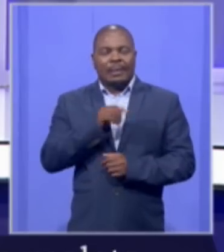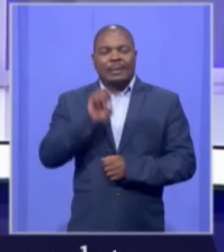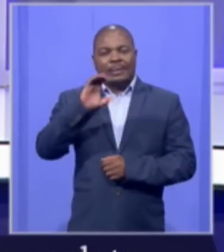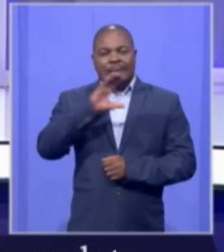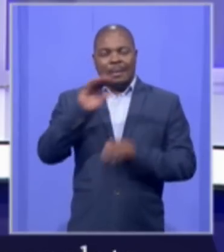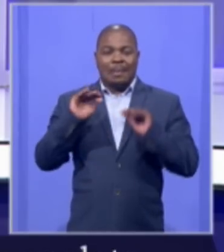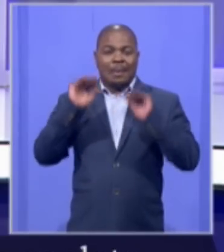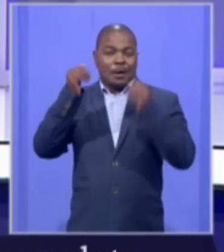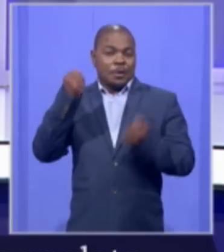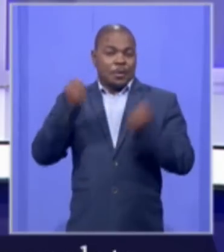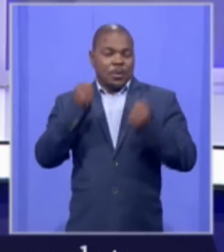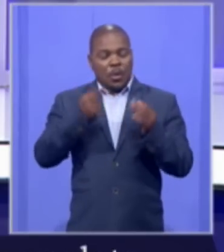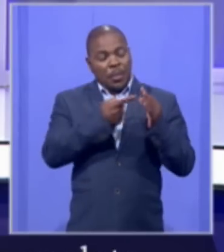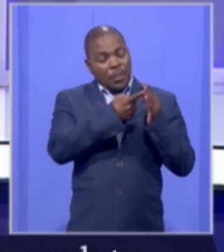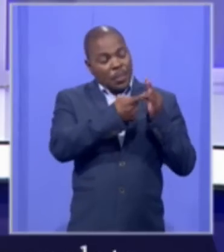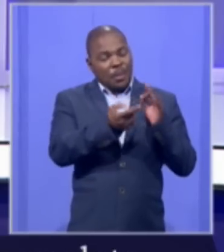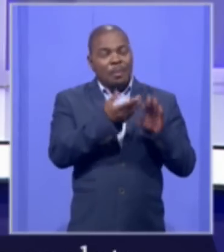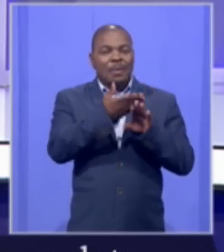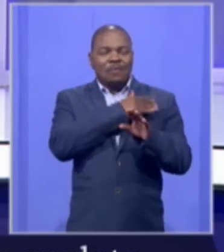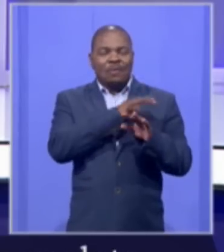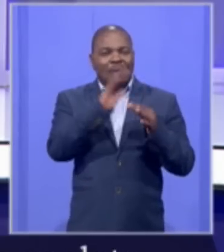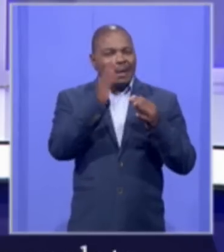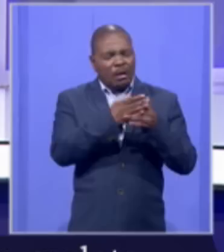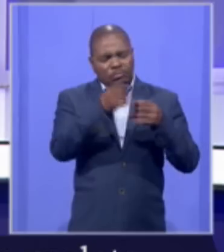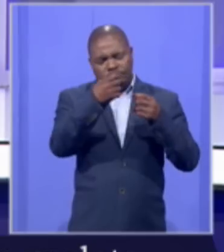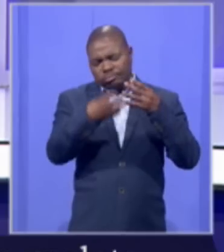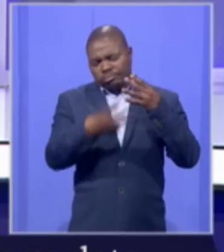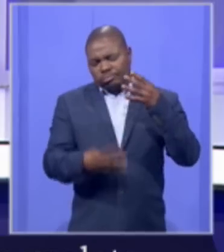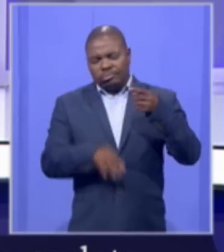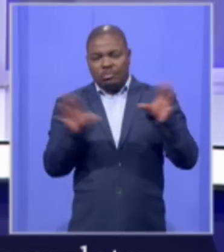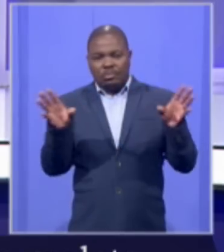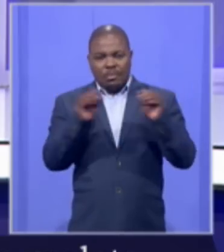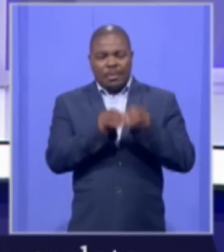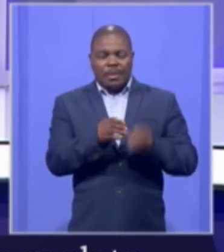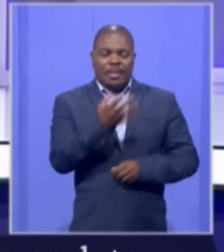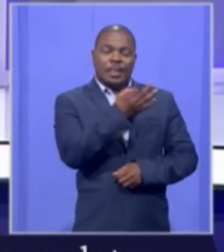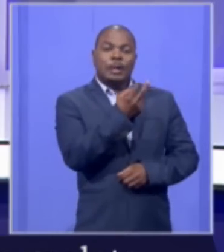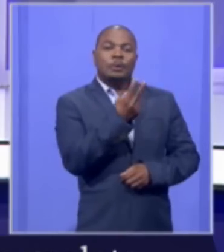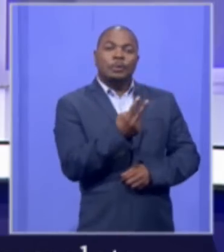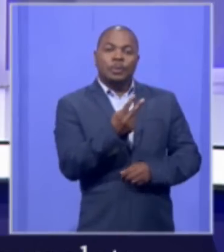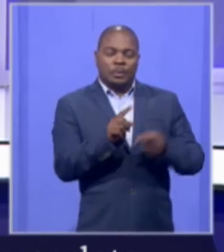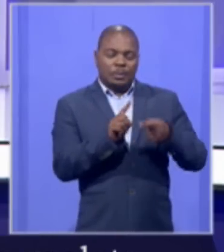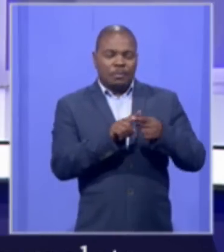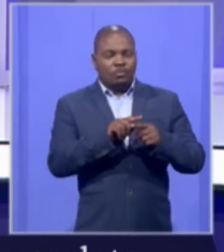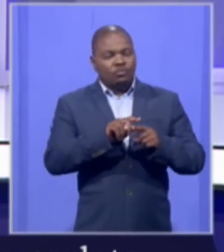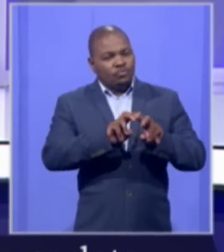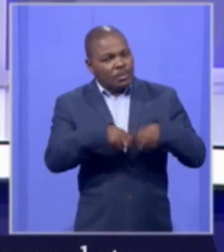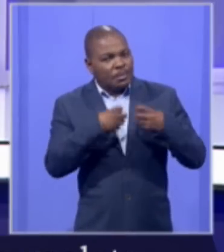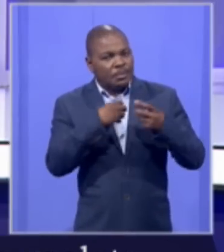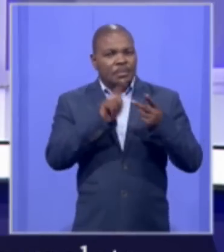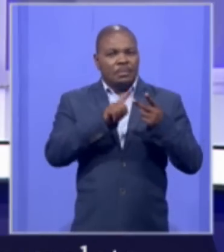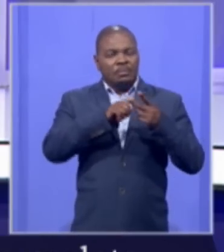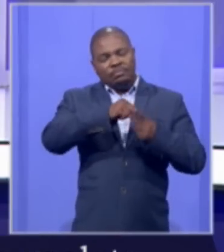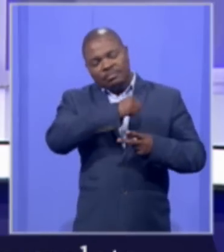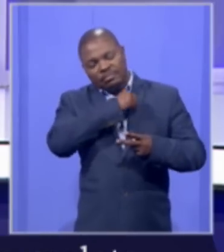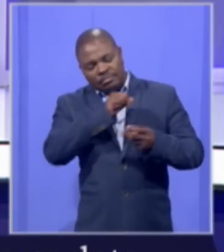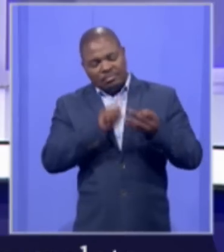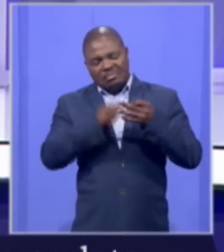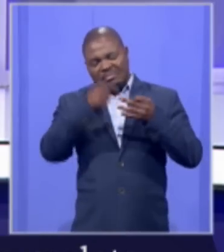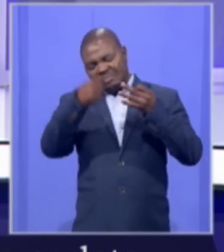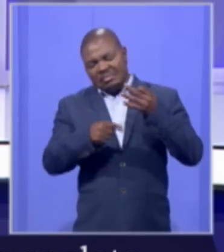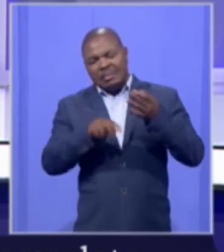Cape. Borare bjo bo lebagane ke melato ye 32 go balwa ya go kata go tšhabiša ka dikgoka le bosenyi bjo